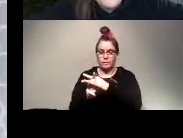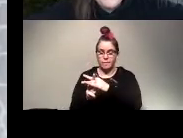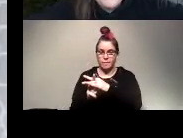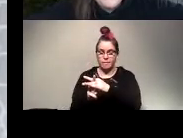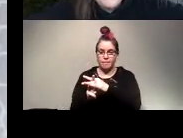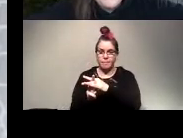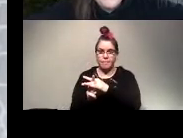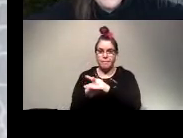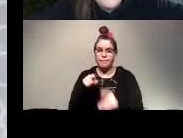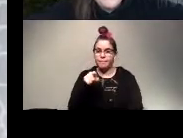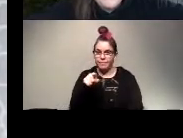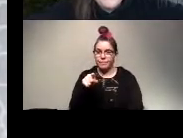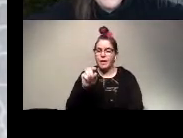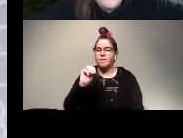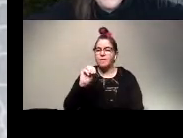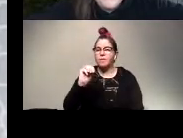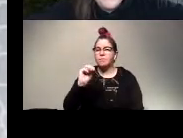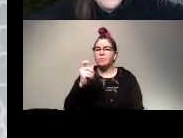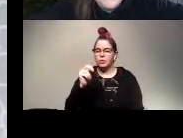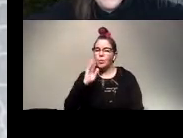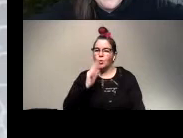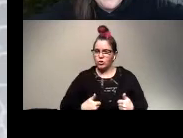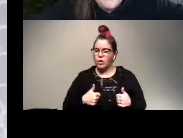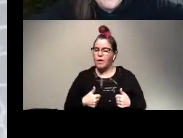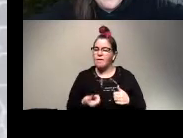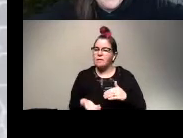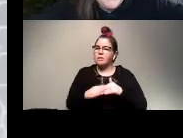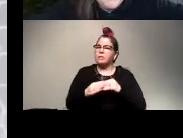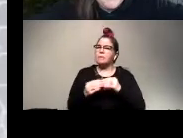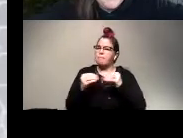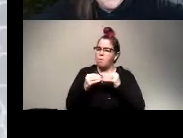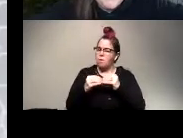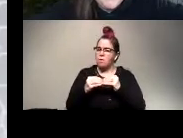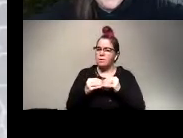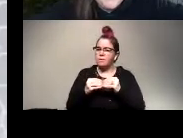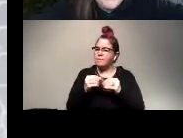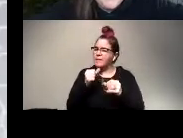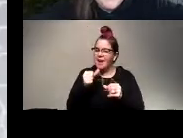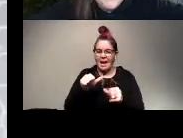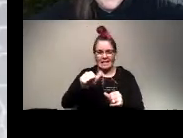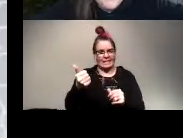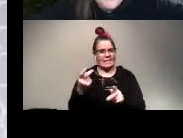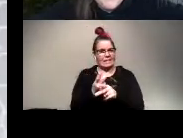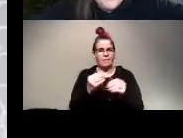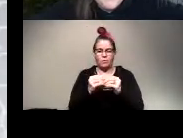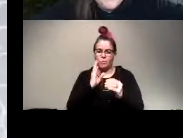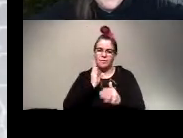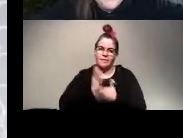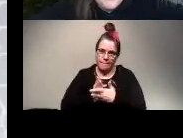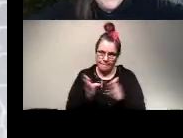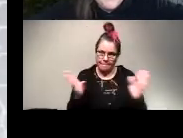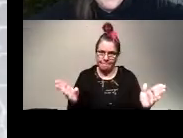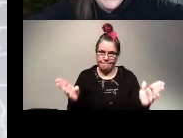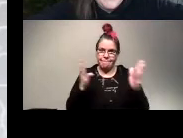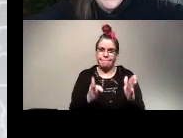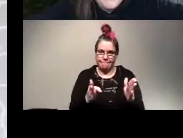And this has a mutation that lets it survive a little more, but not 10 times more. You'll see it'll stop in a few seconds right